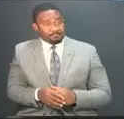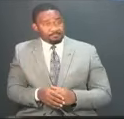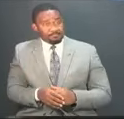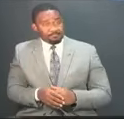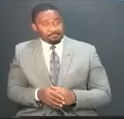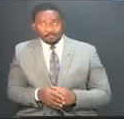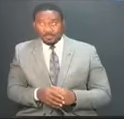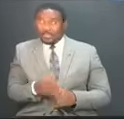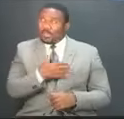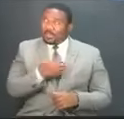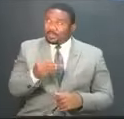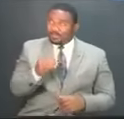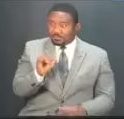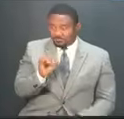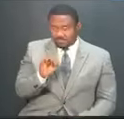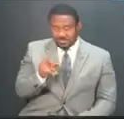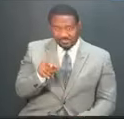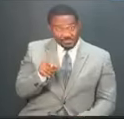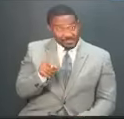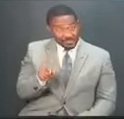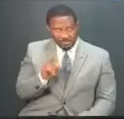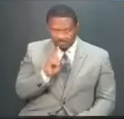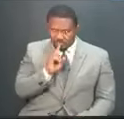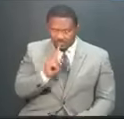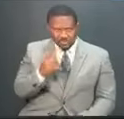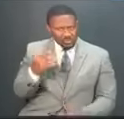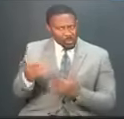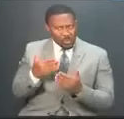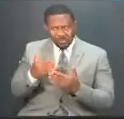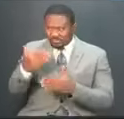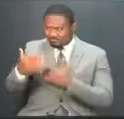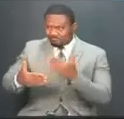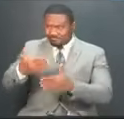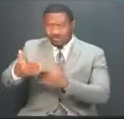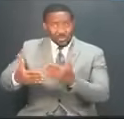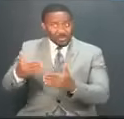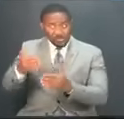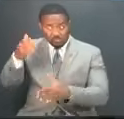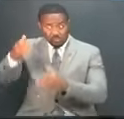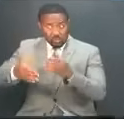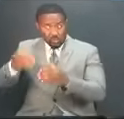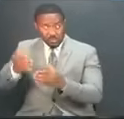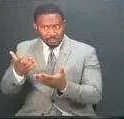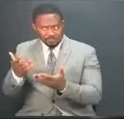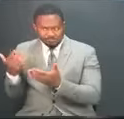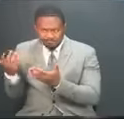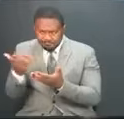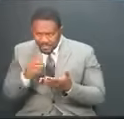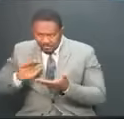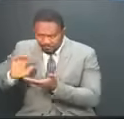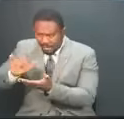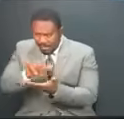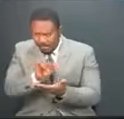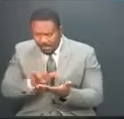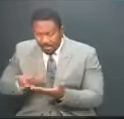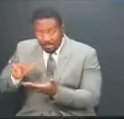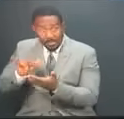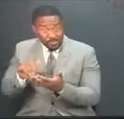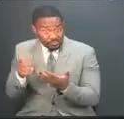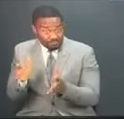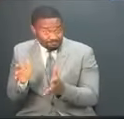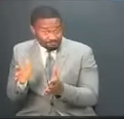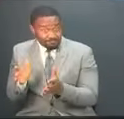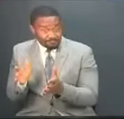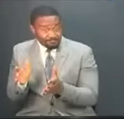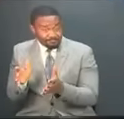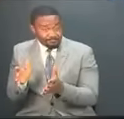if the member did file any process in the courts, by virtue of having filed the process,